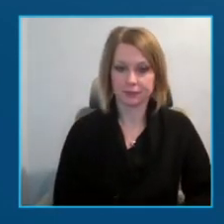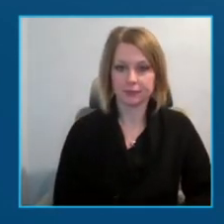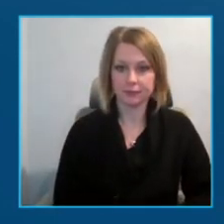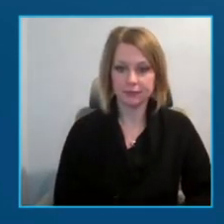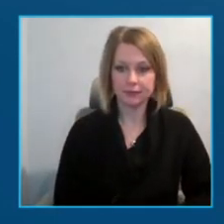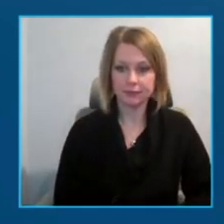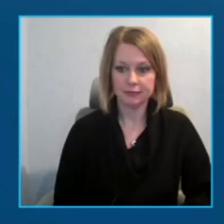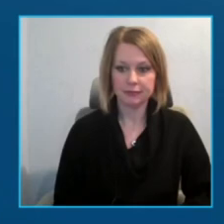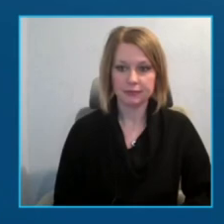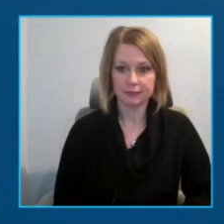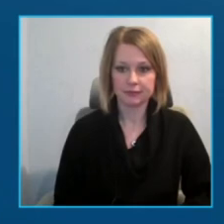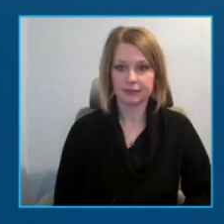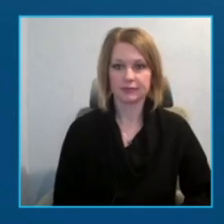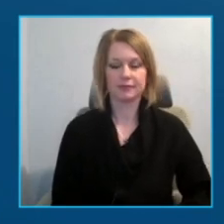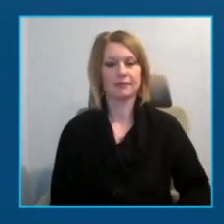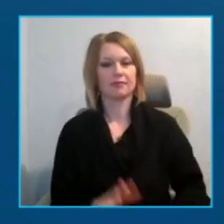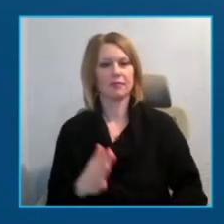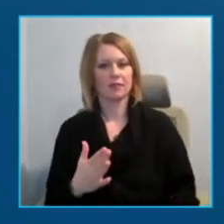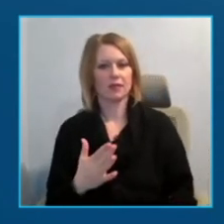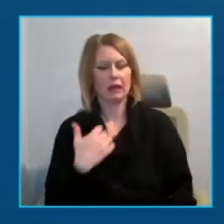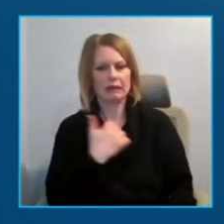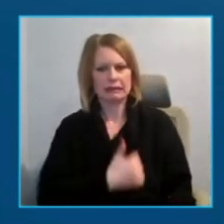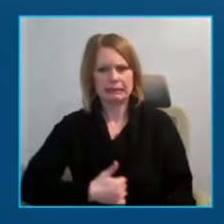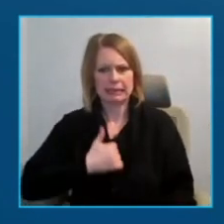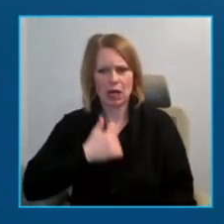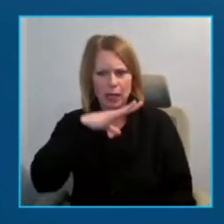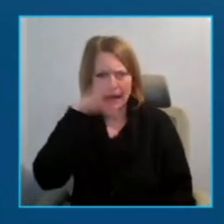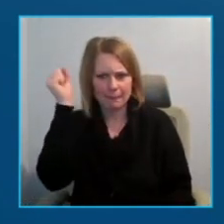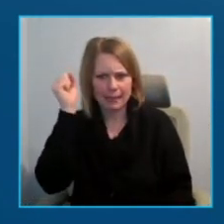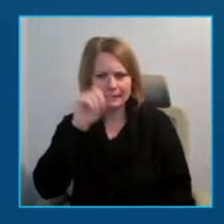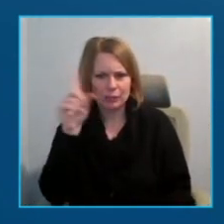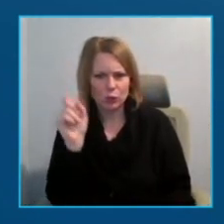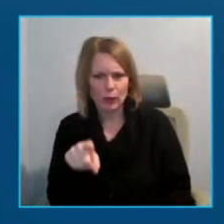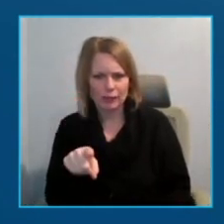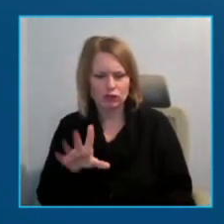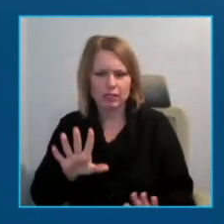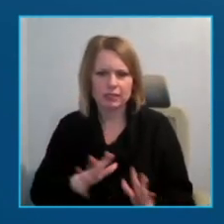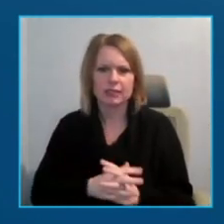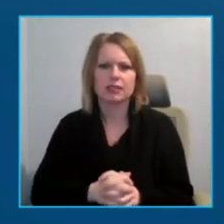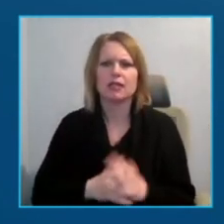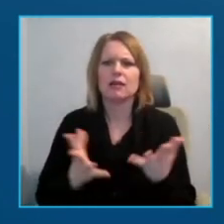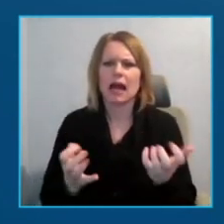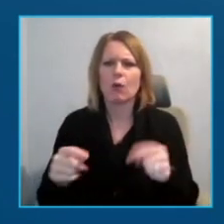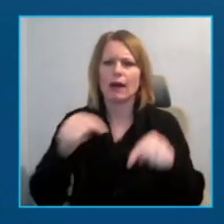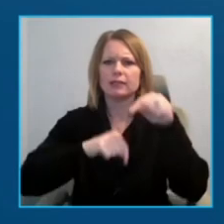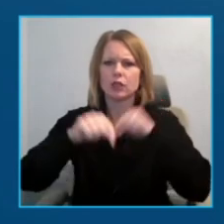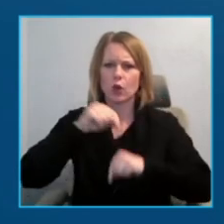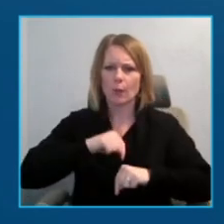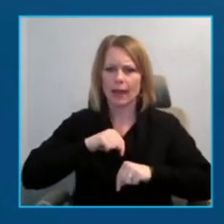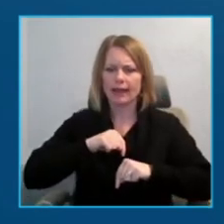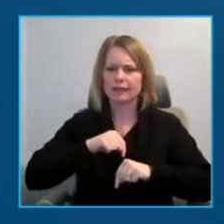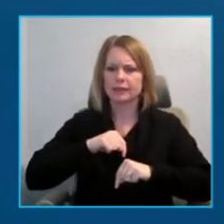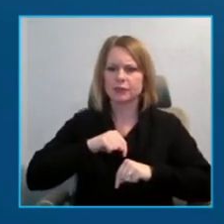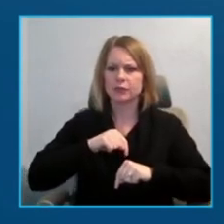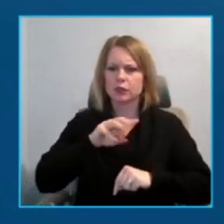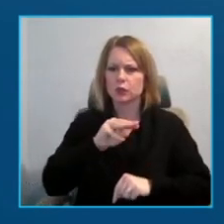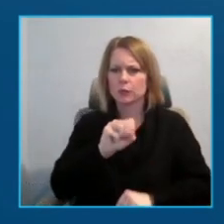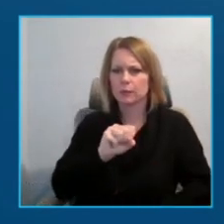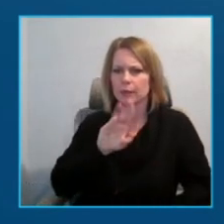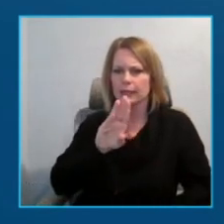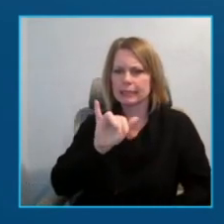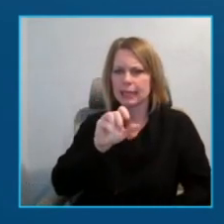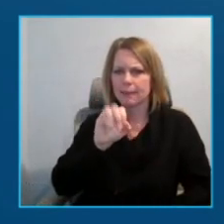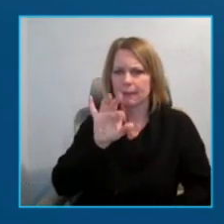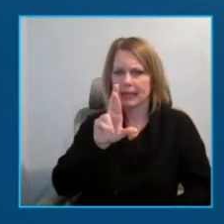Yes, thank you. Sorry, I missed a question here. I want to go back to Ms. Bia for the questions that I